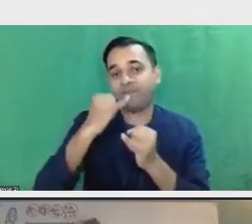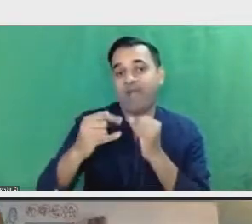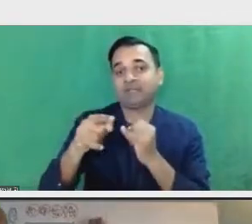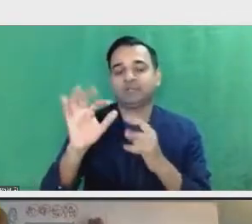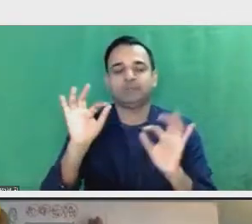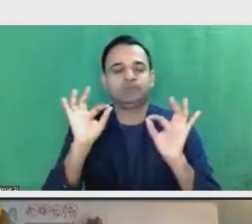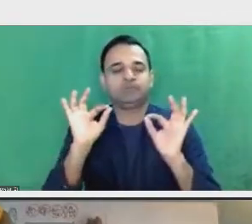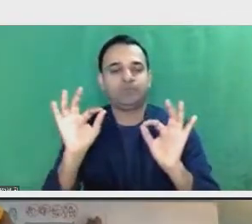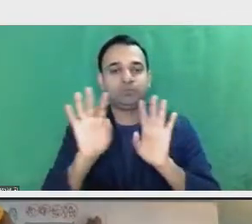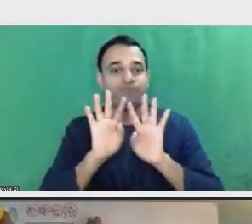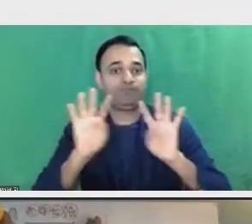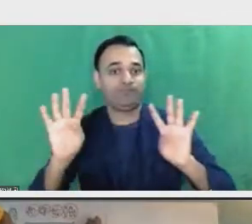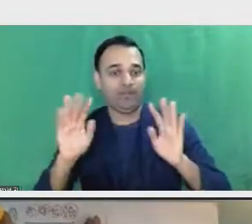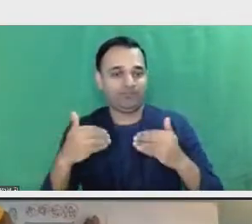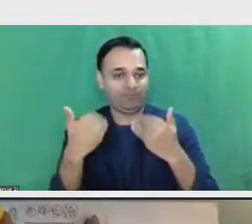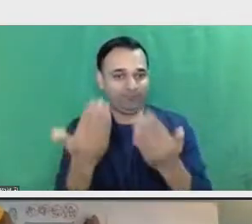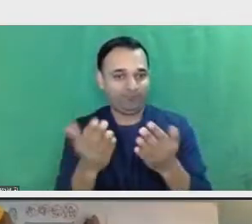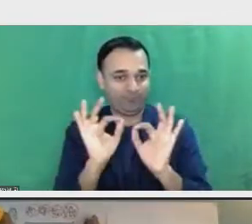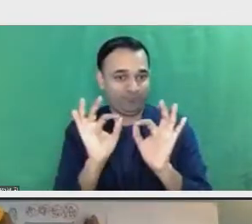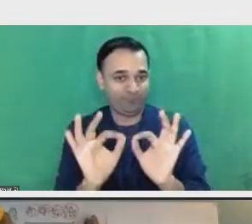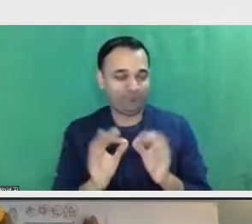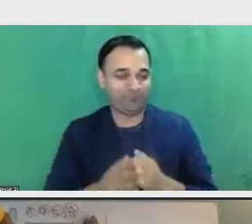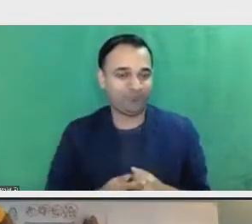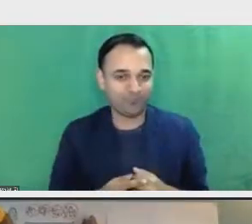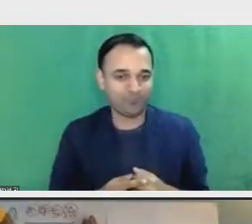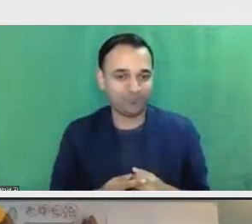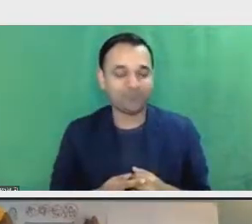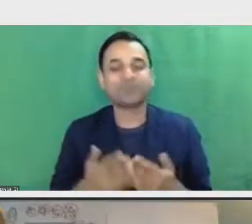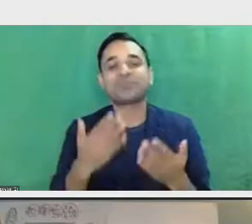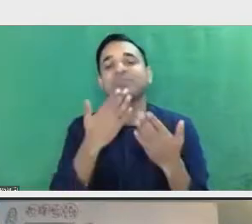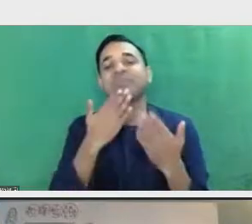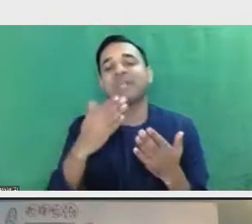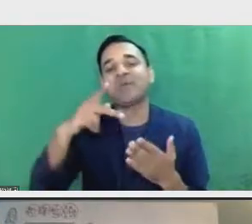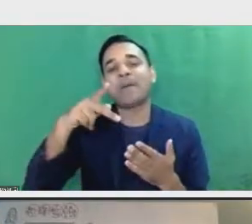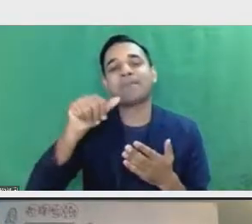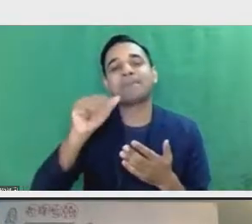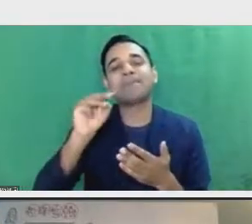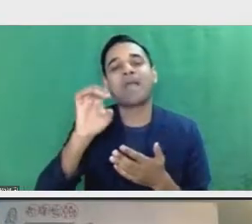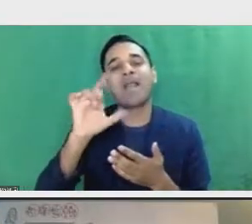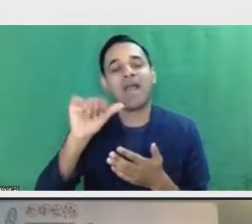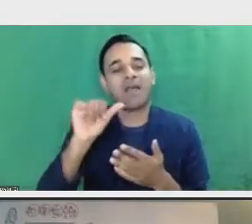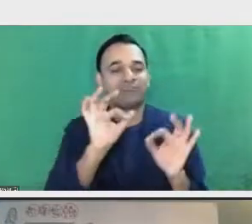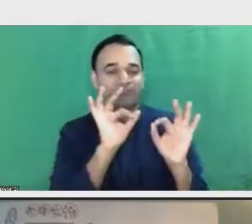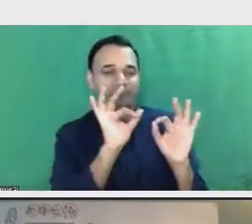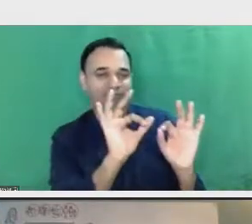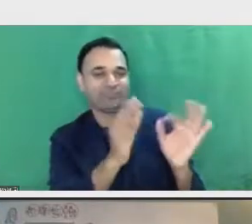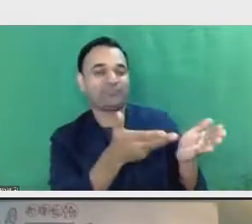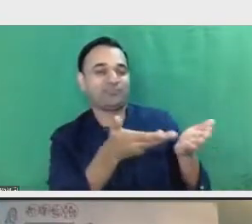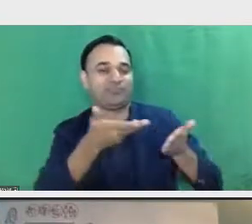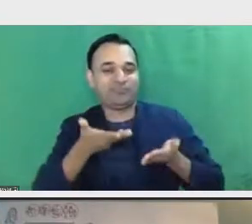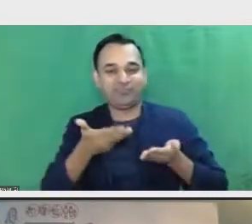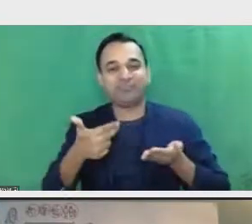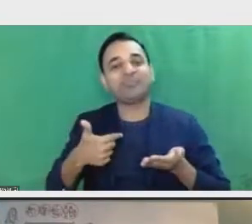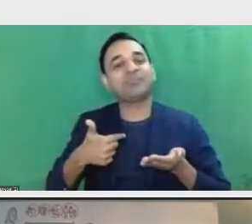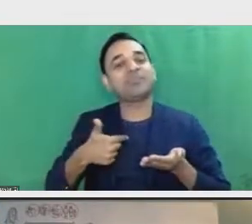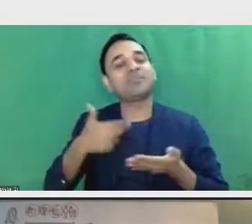Thank you very much, Pamela, for that introduction. My name is Maya Hayakawa. A good evening